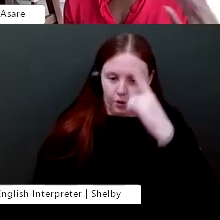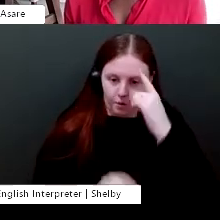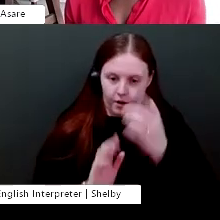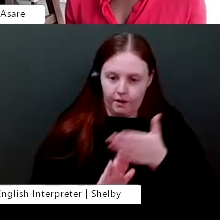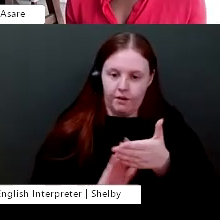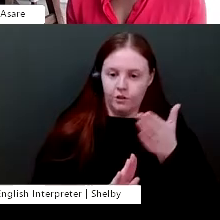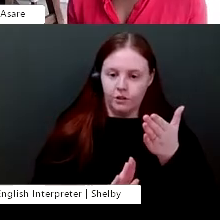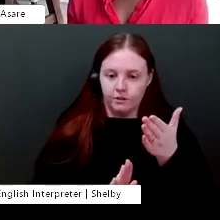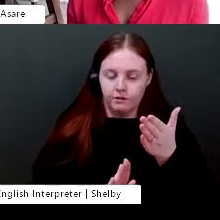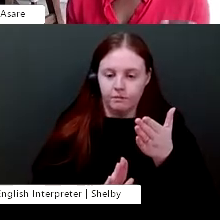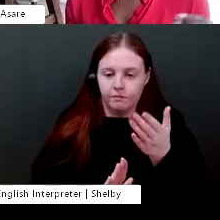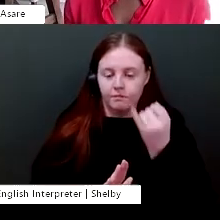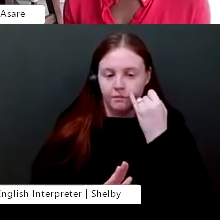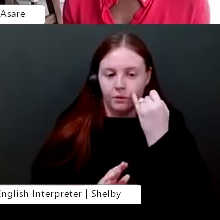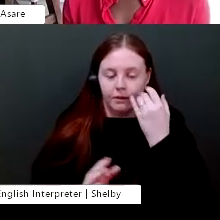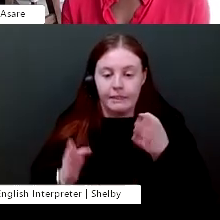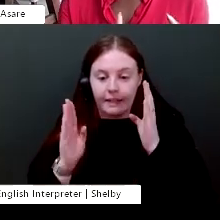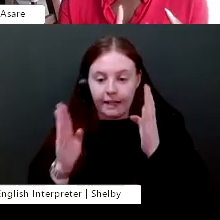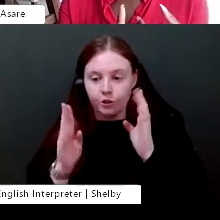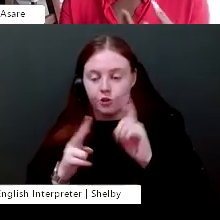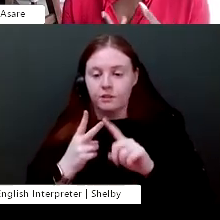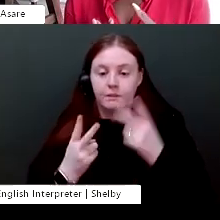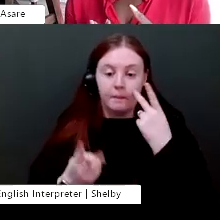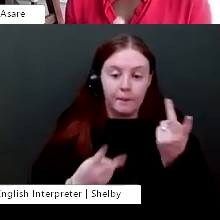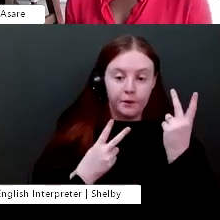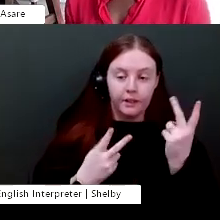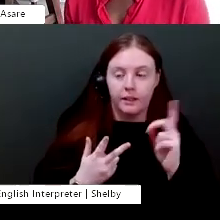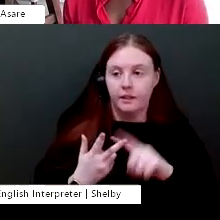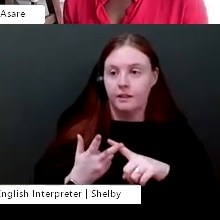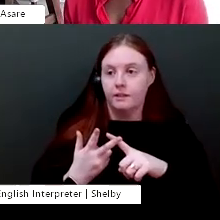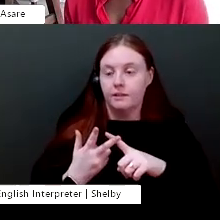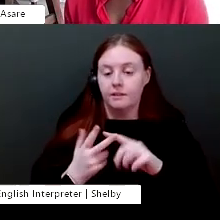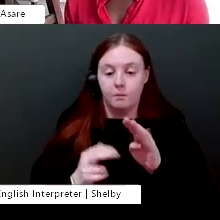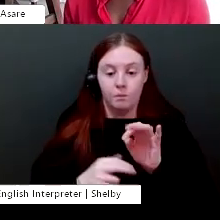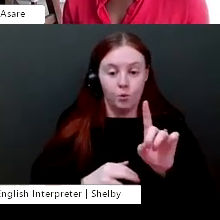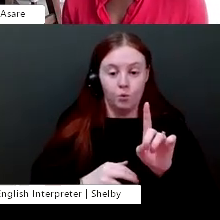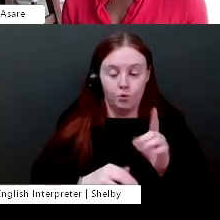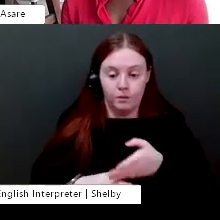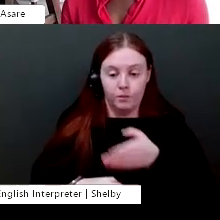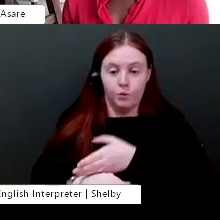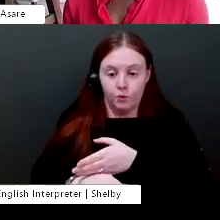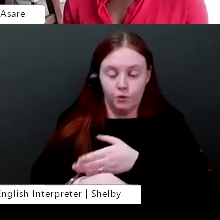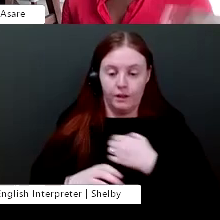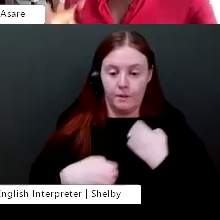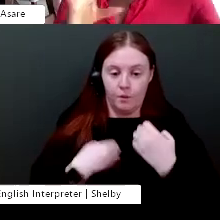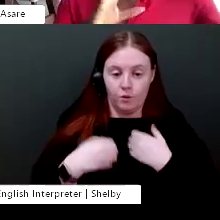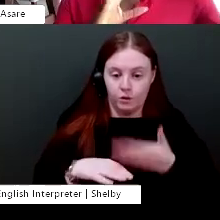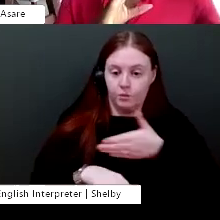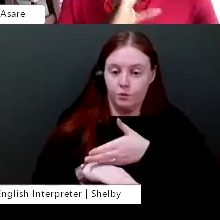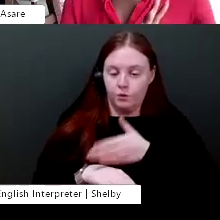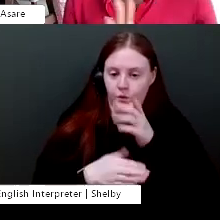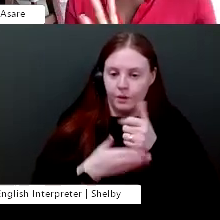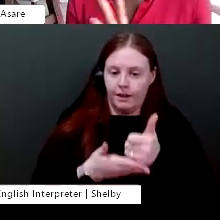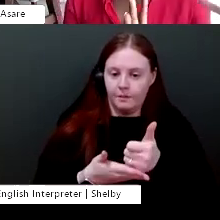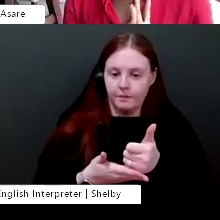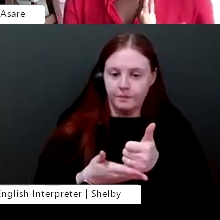by stimulating attention, stimulating memory, improving mood, and emotion. And so those are